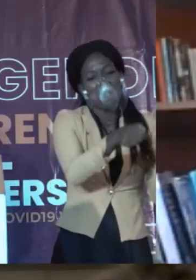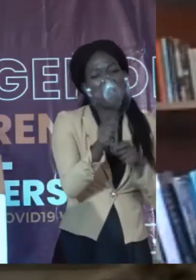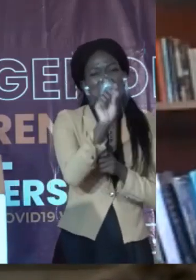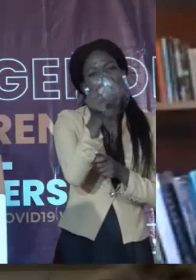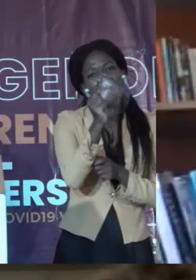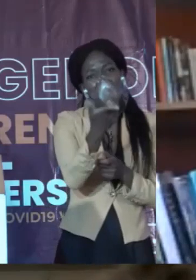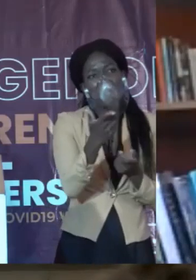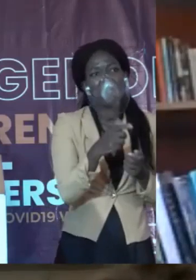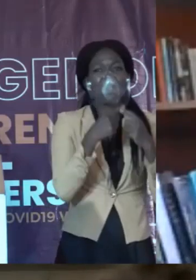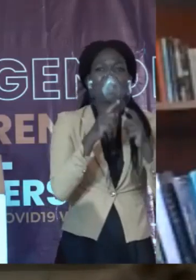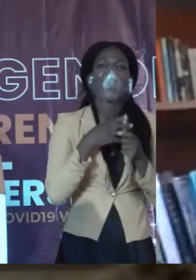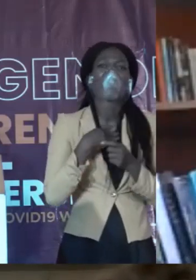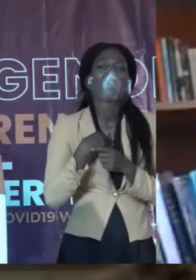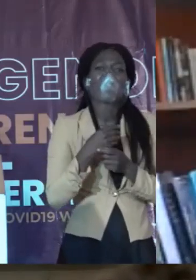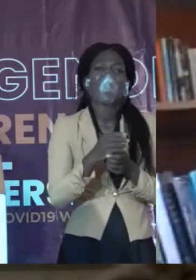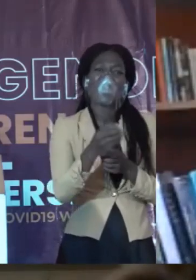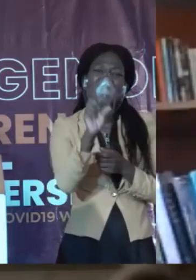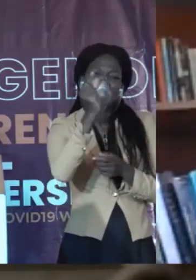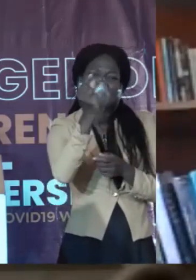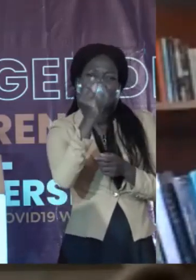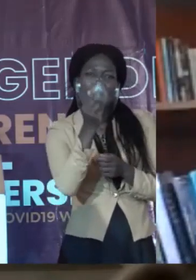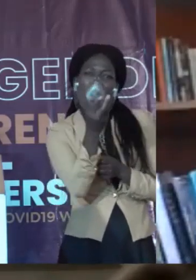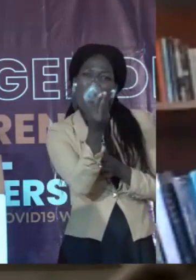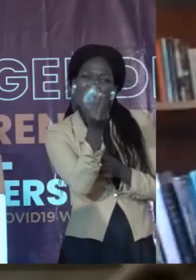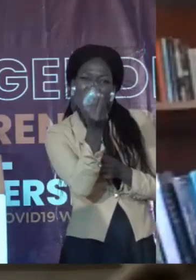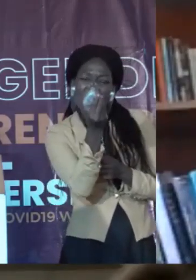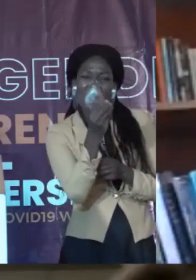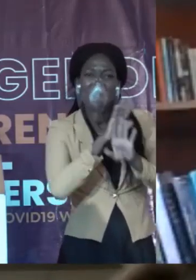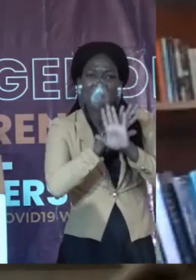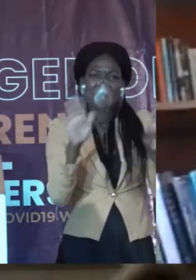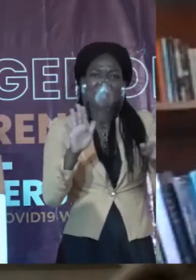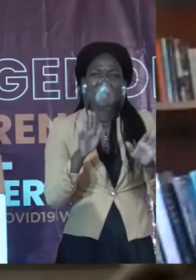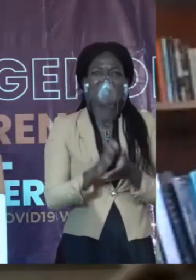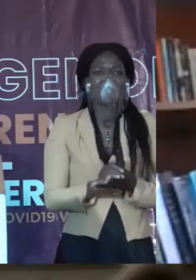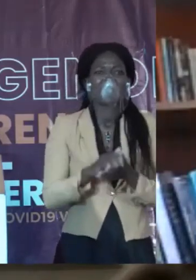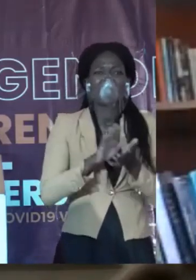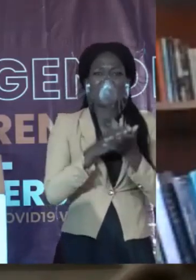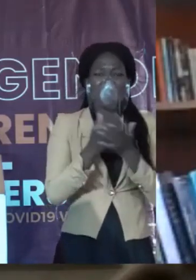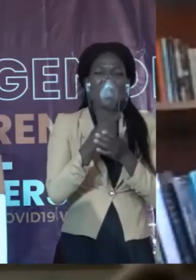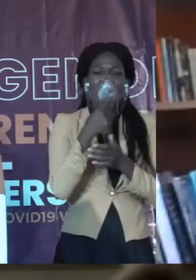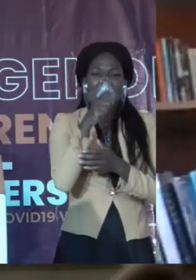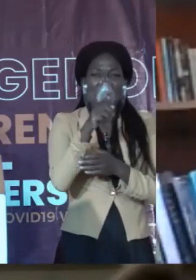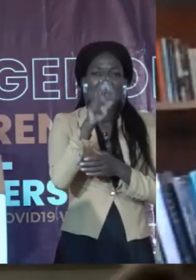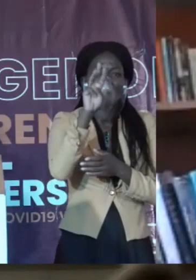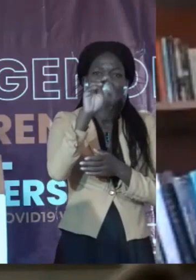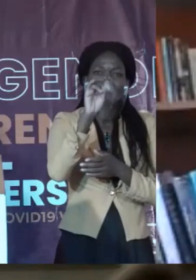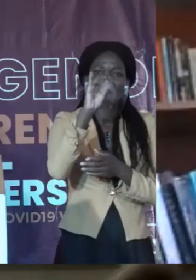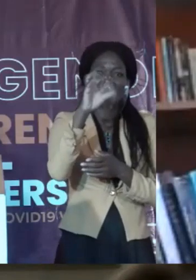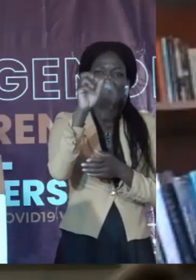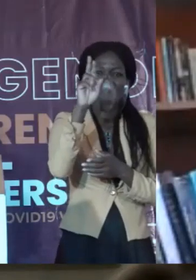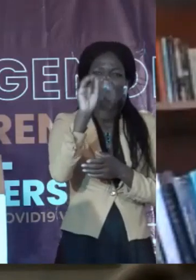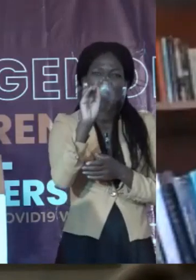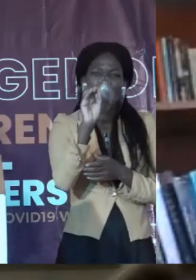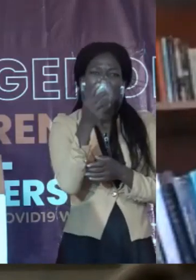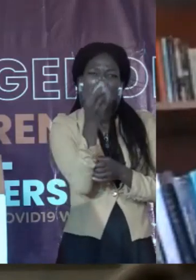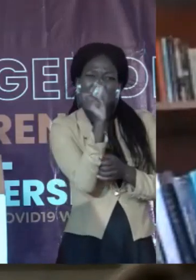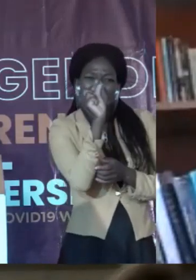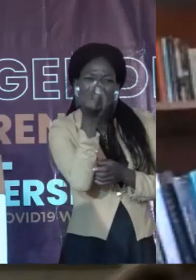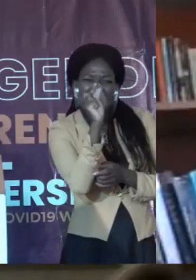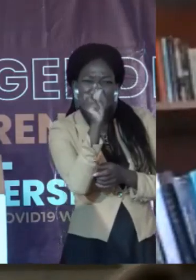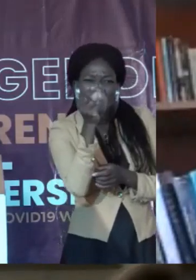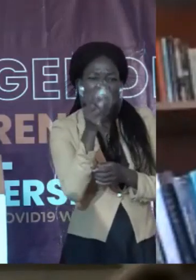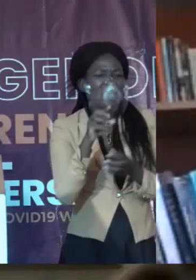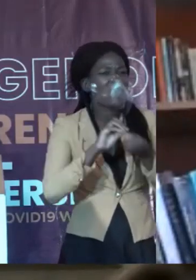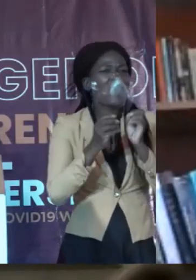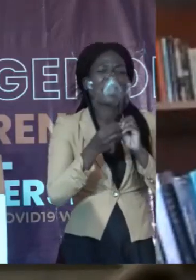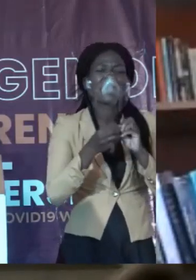micro. The word micro immediately positions women to the smallest denominator. Women, investing in